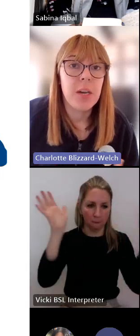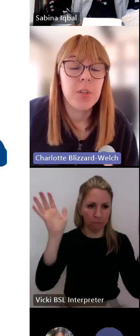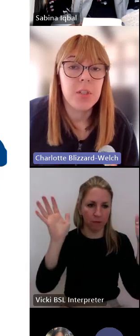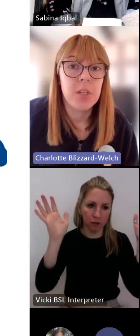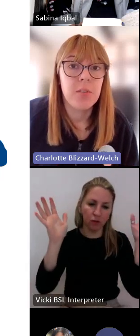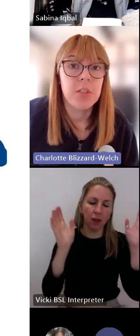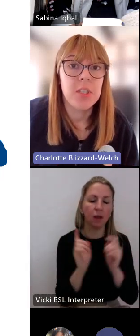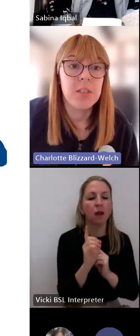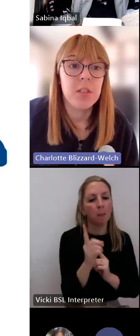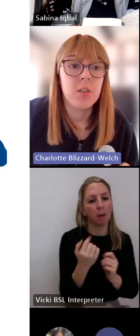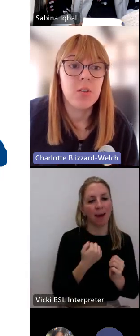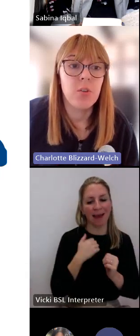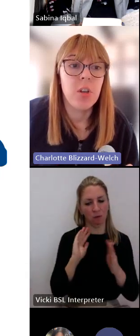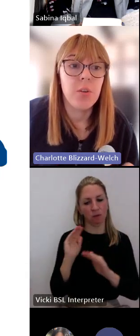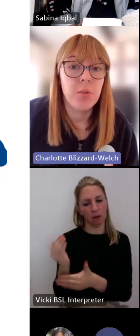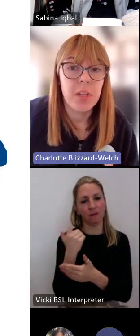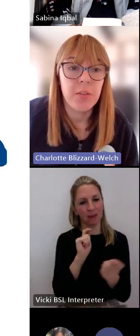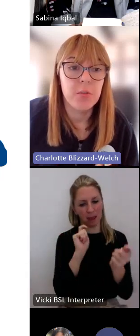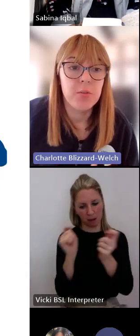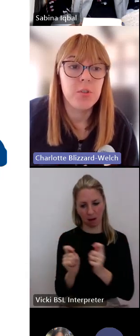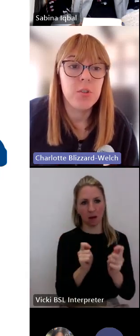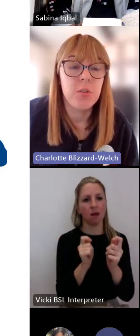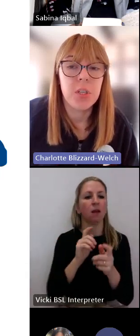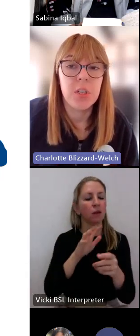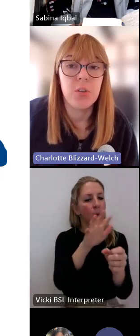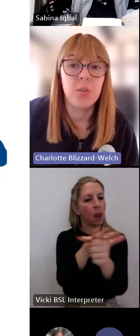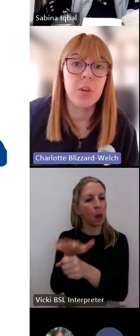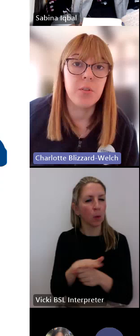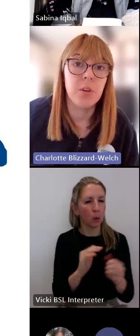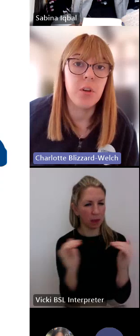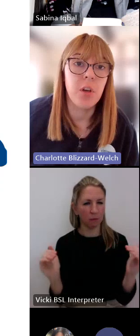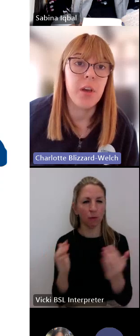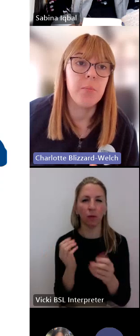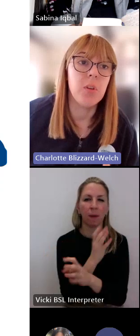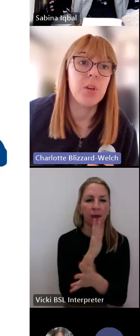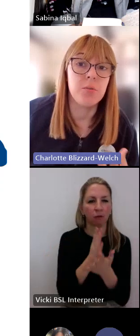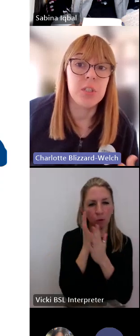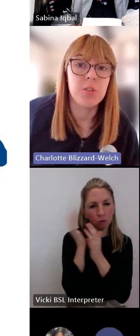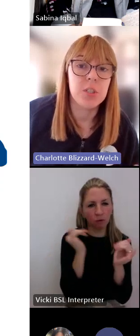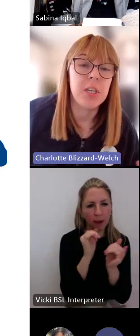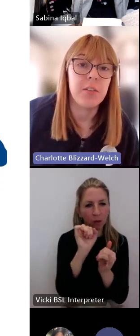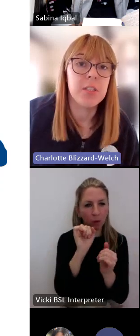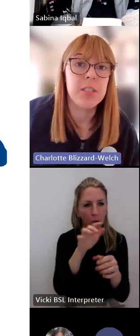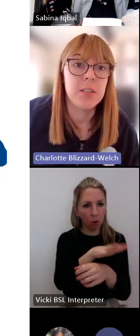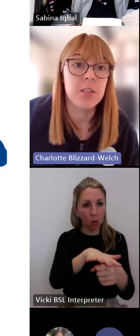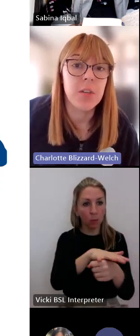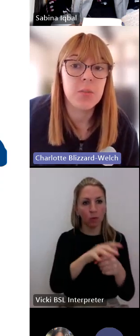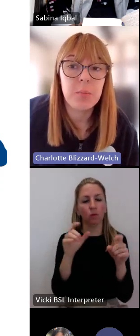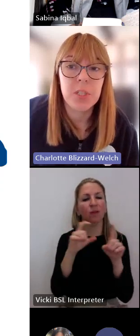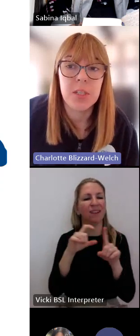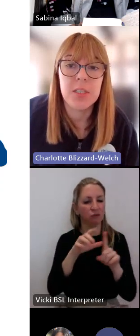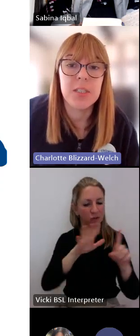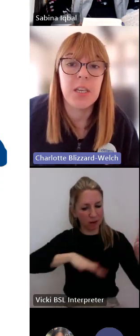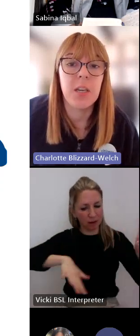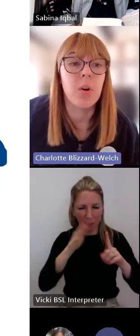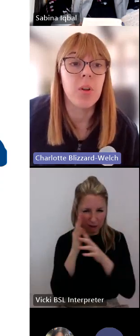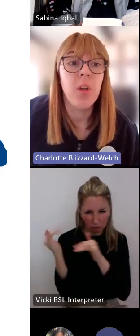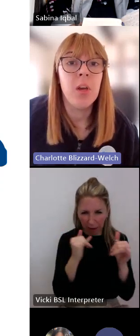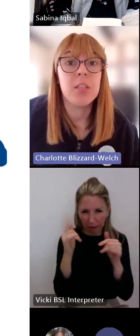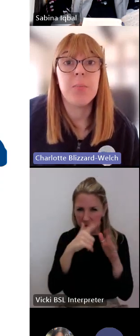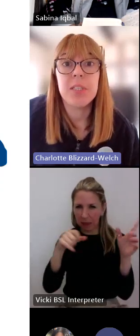to adapt our services on a local level. So do look at your local district area Citizens Advice website to